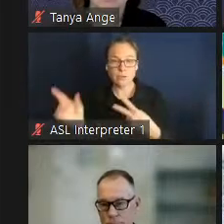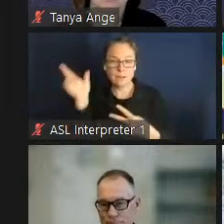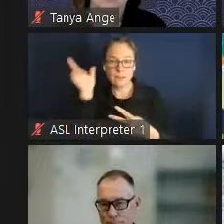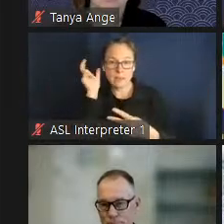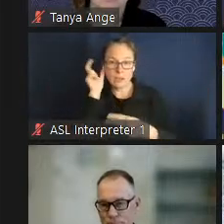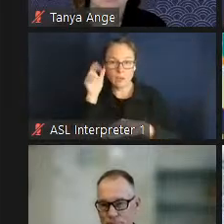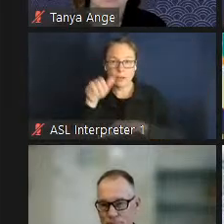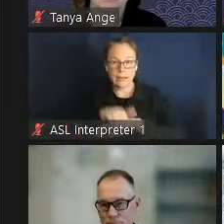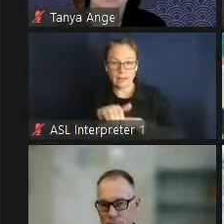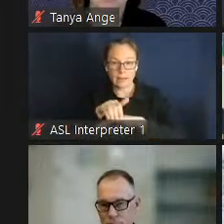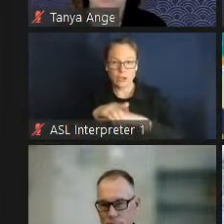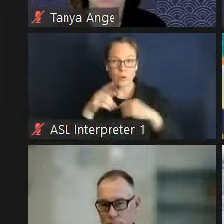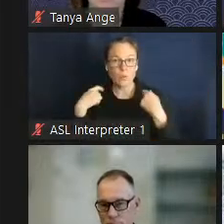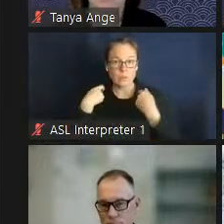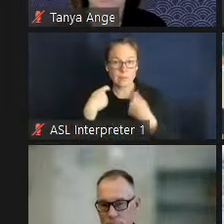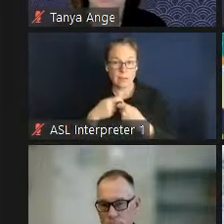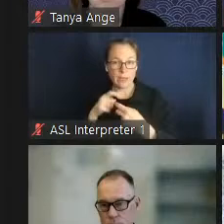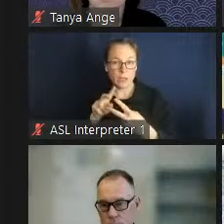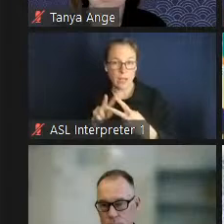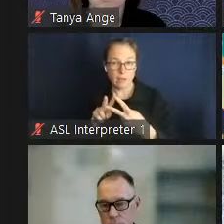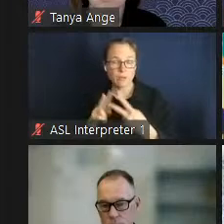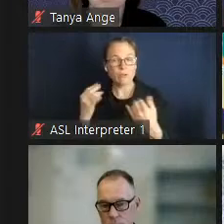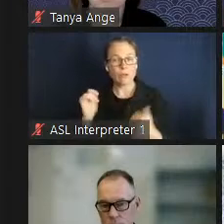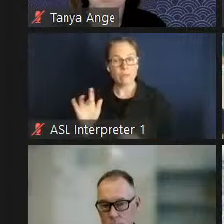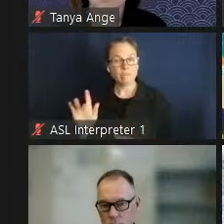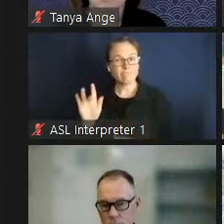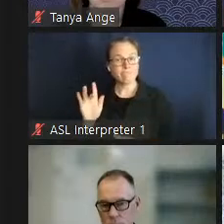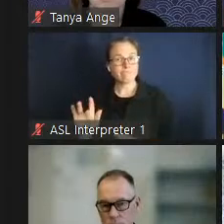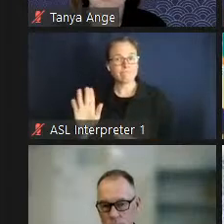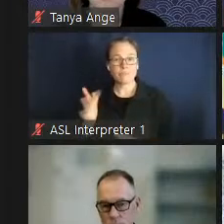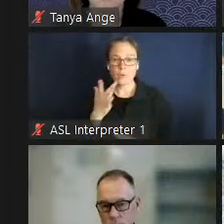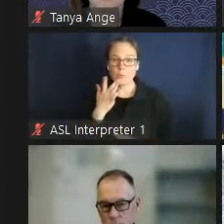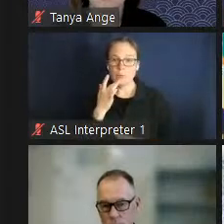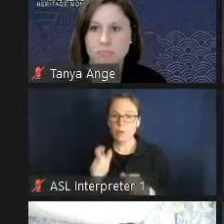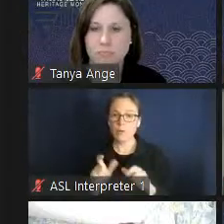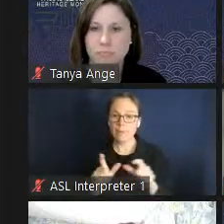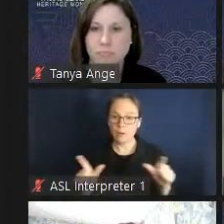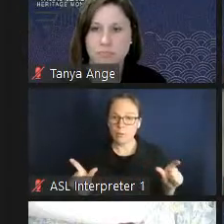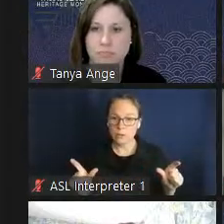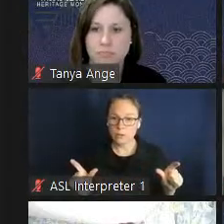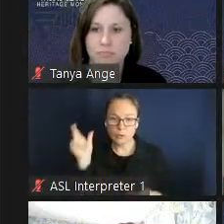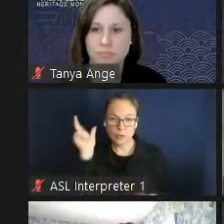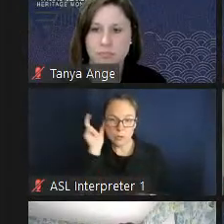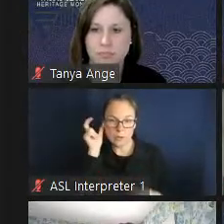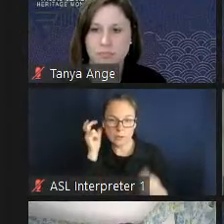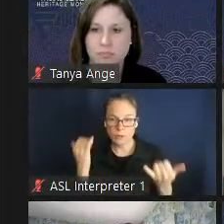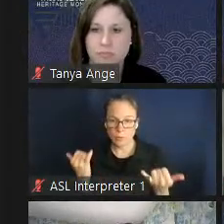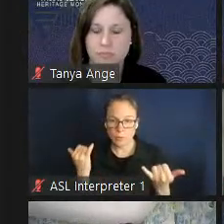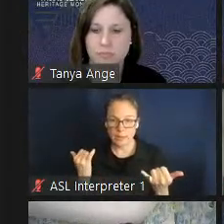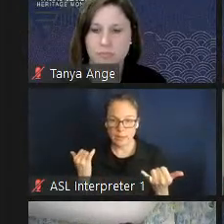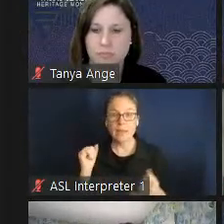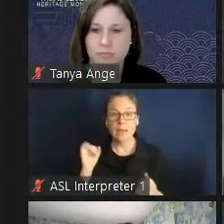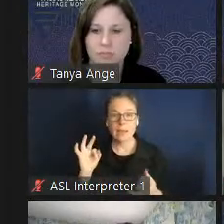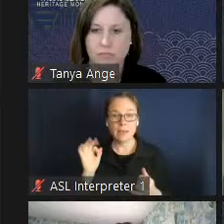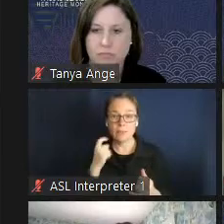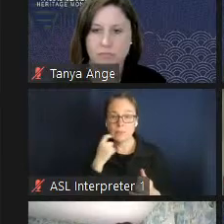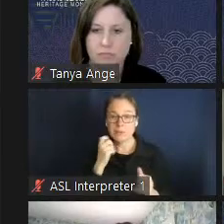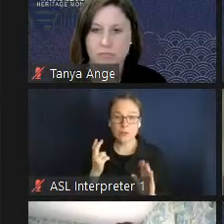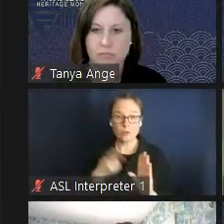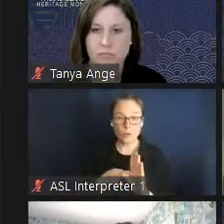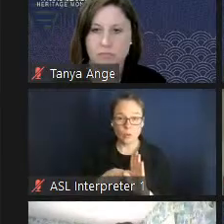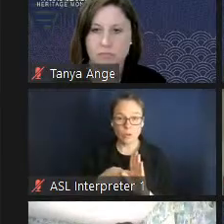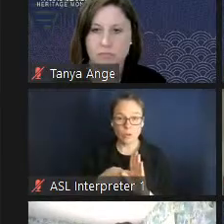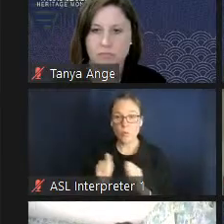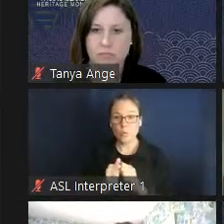moment now to select the language you would like to hear the presentation in today. If you are joining us through a desktop or